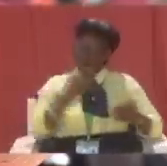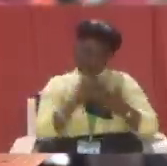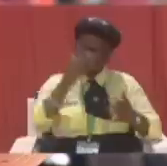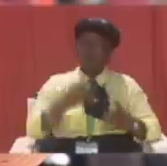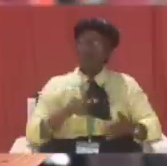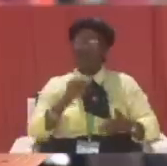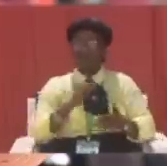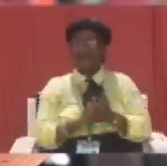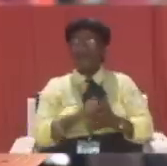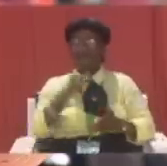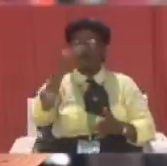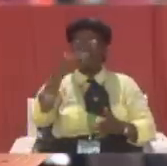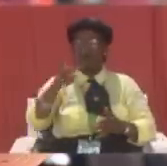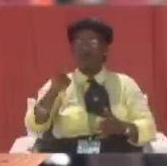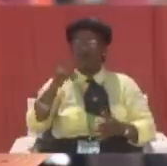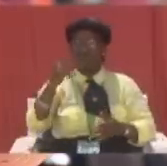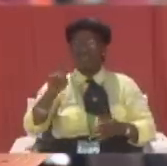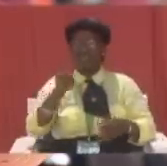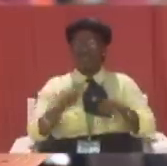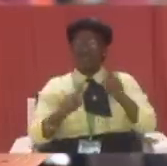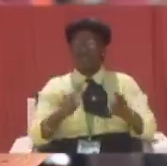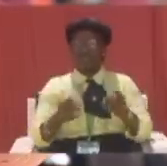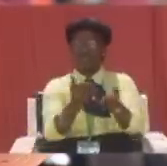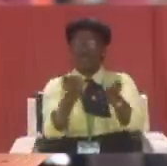that of the people here gathered,